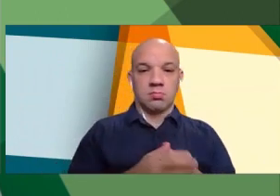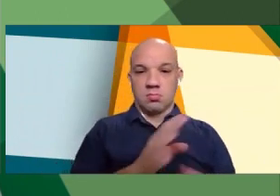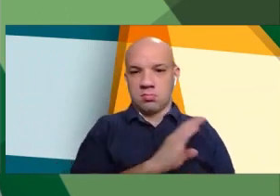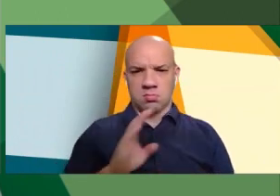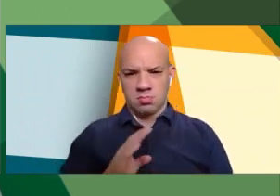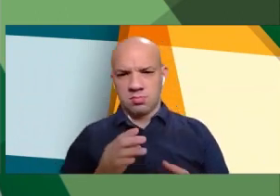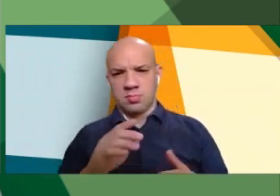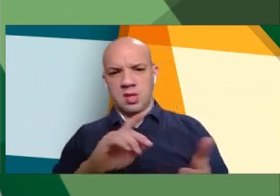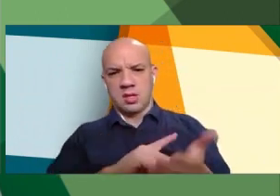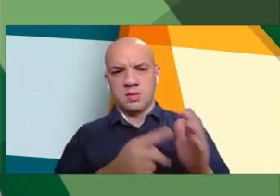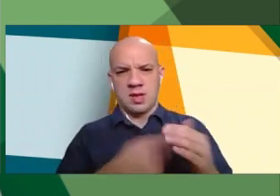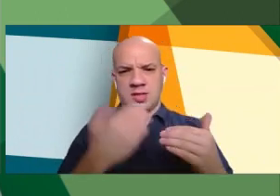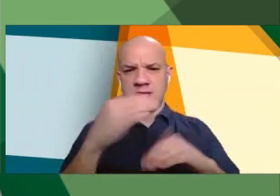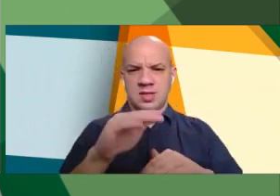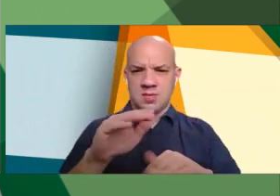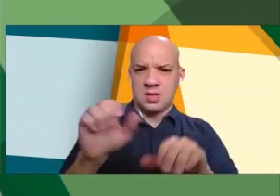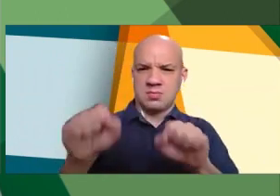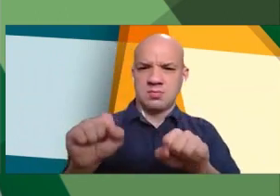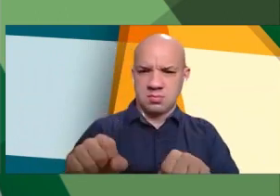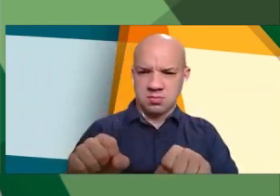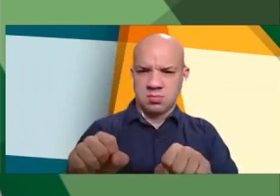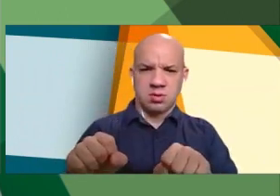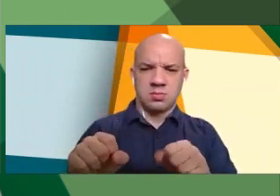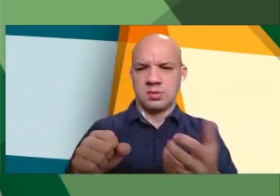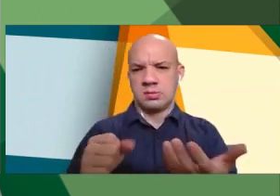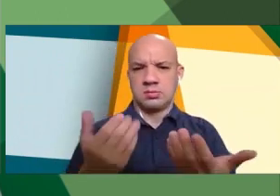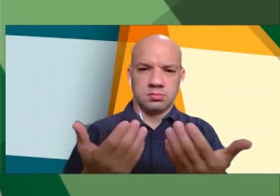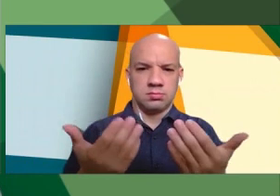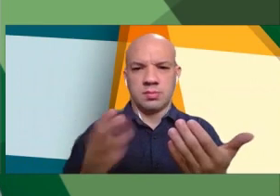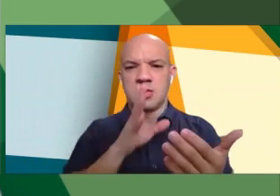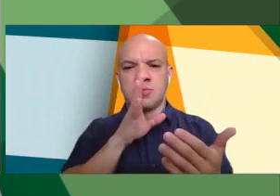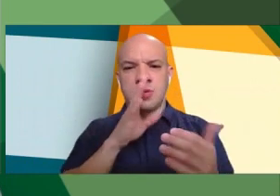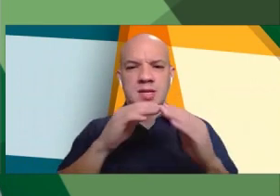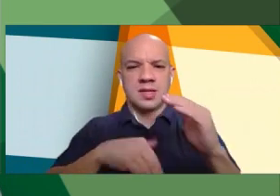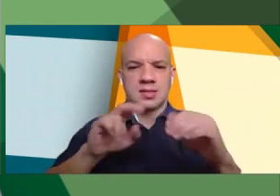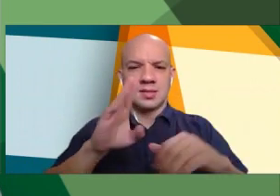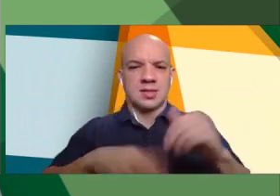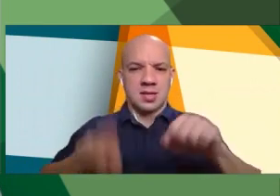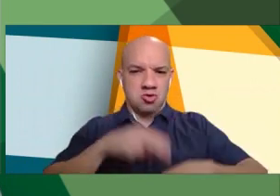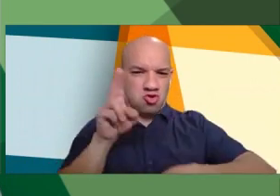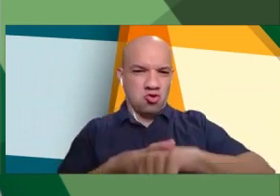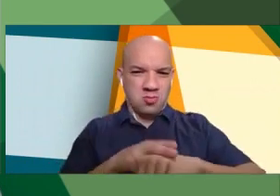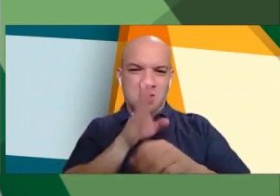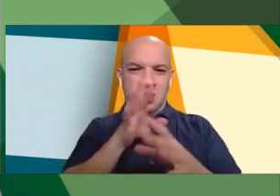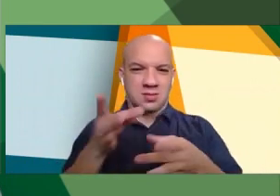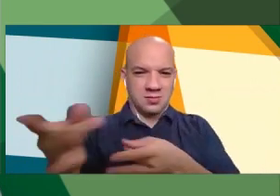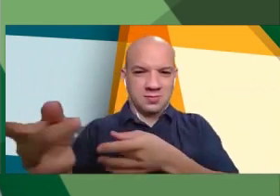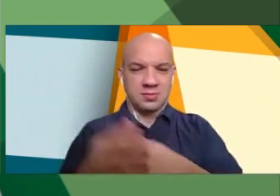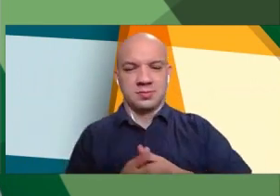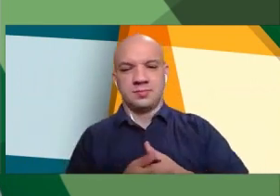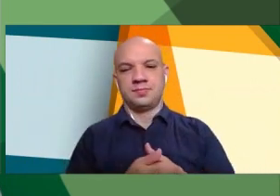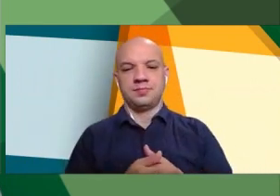proficiency as speaking English less than very well. Title 6